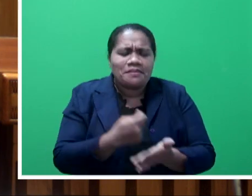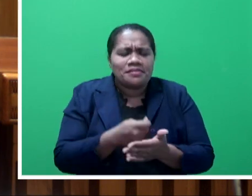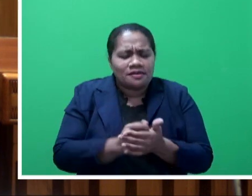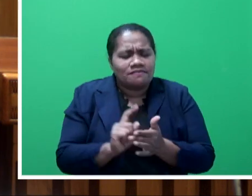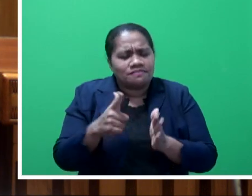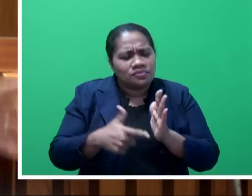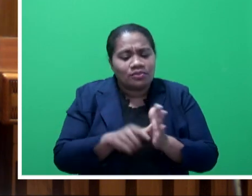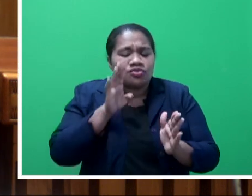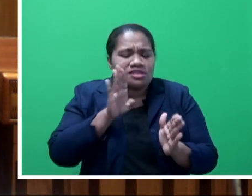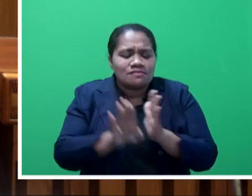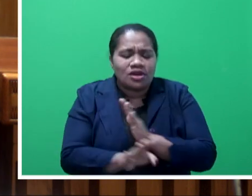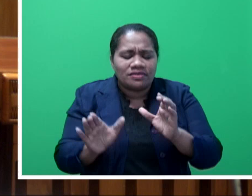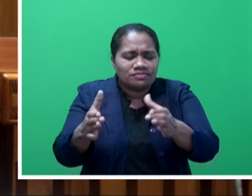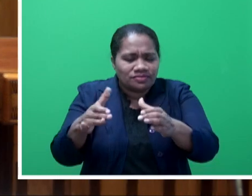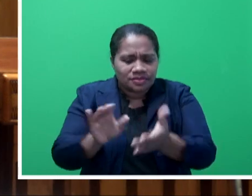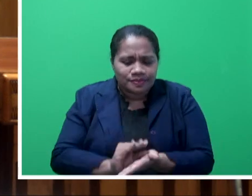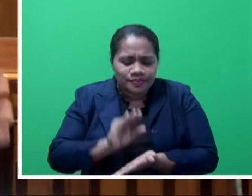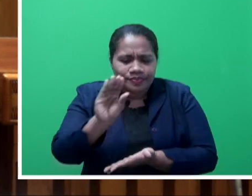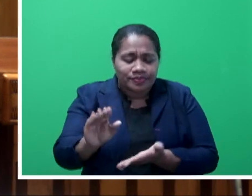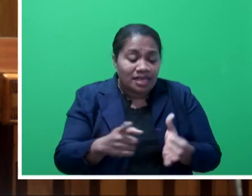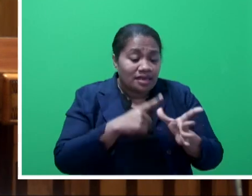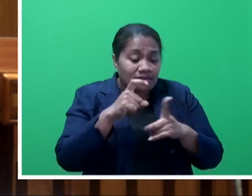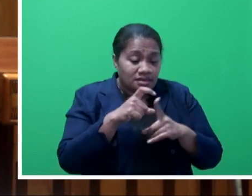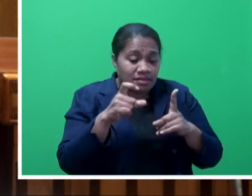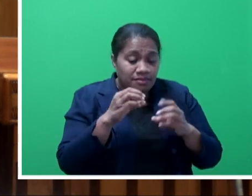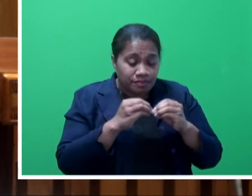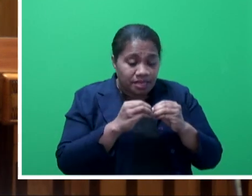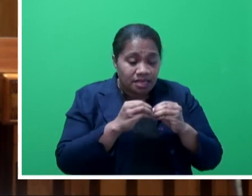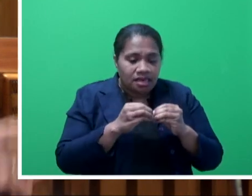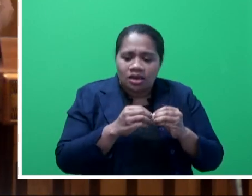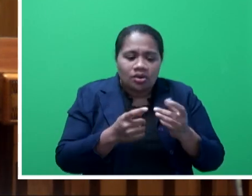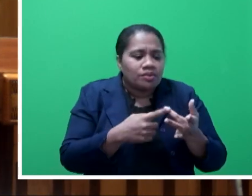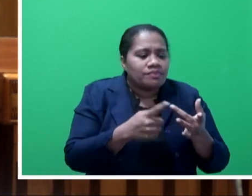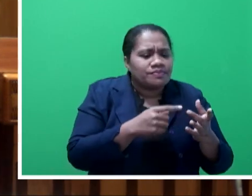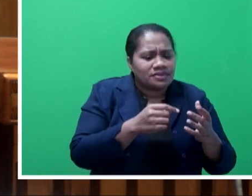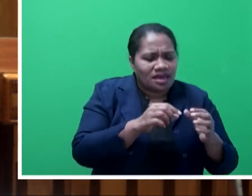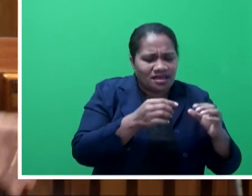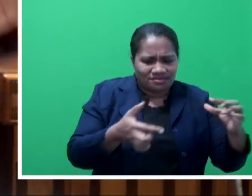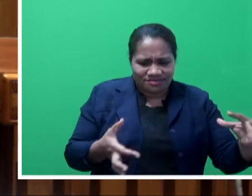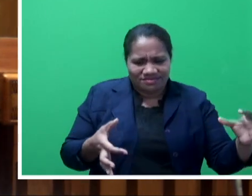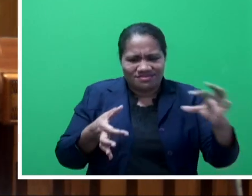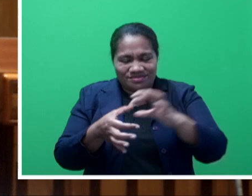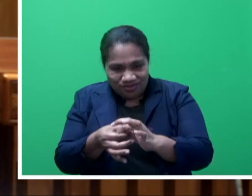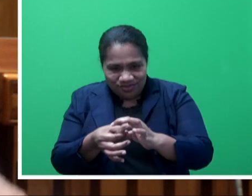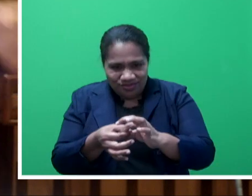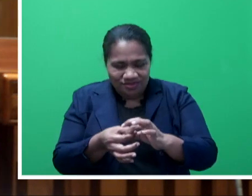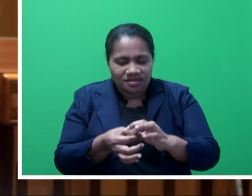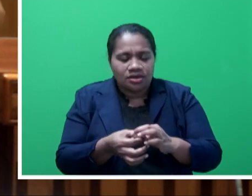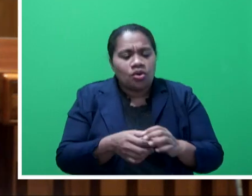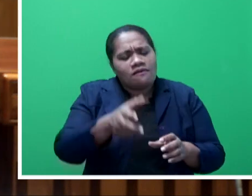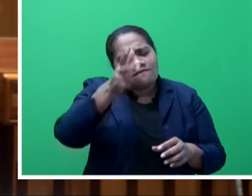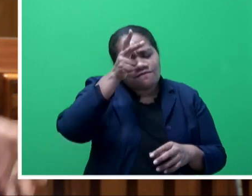entity. ADB engaged BNP Paribas, which is a French